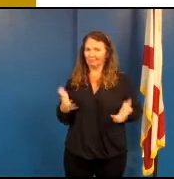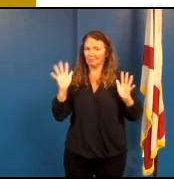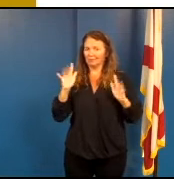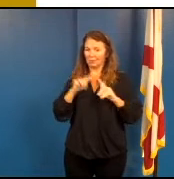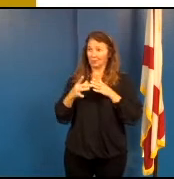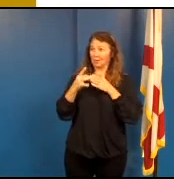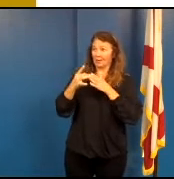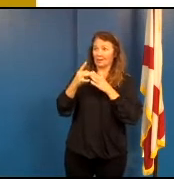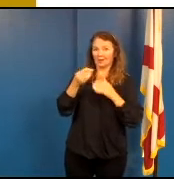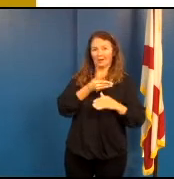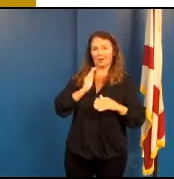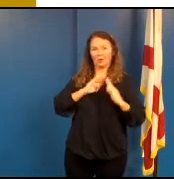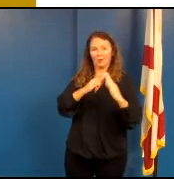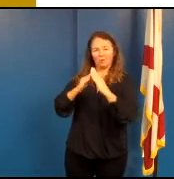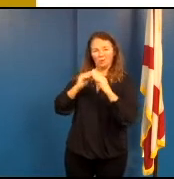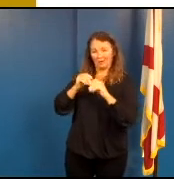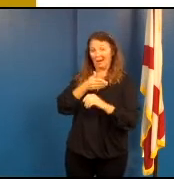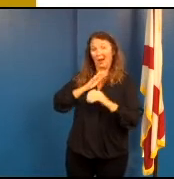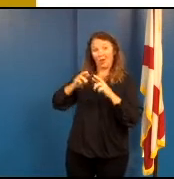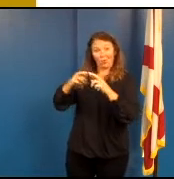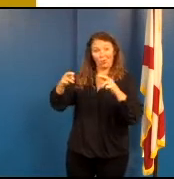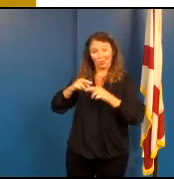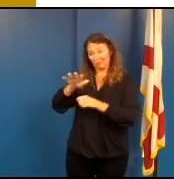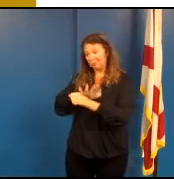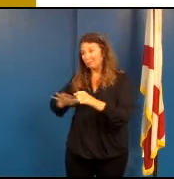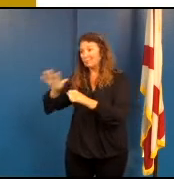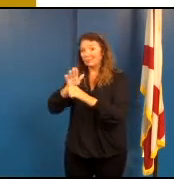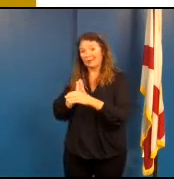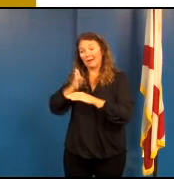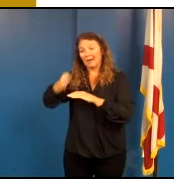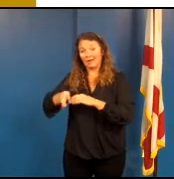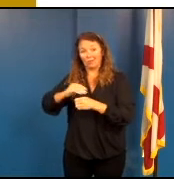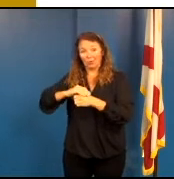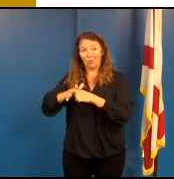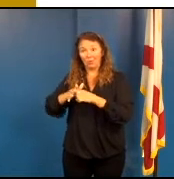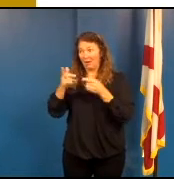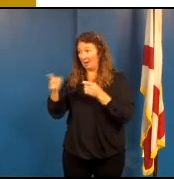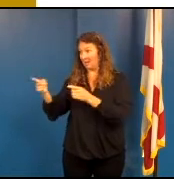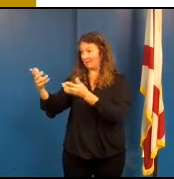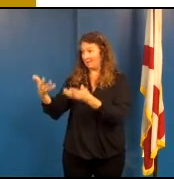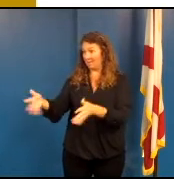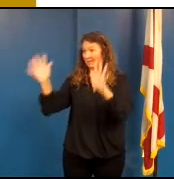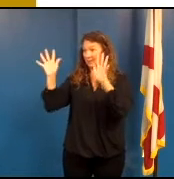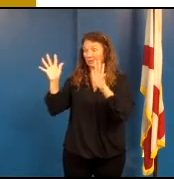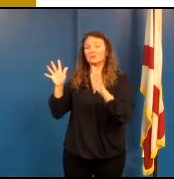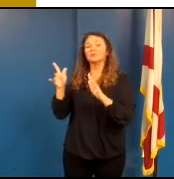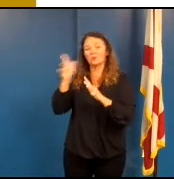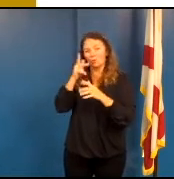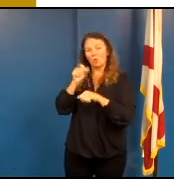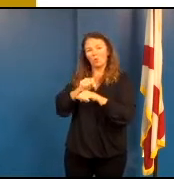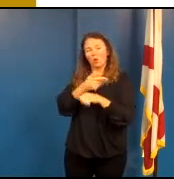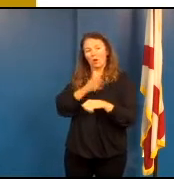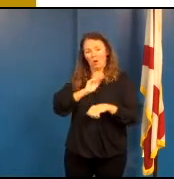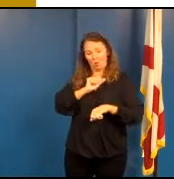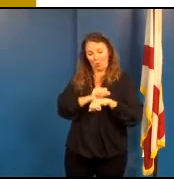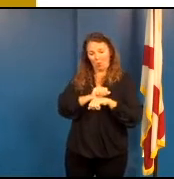that leader, especially in the region, in a post-COVID recovery. By aligning workforce